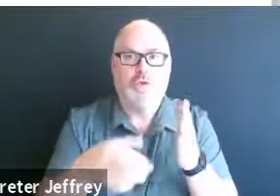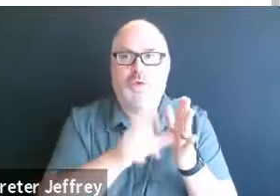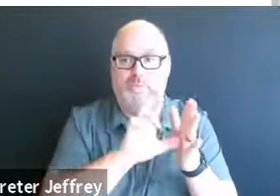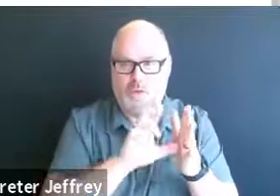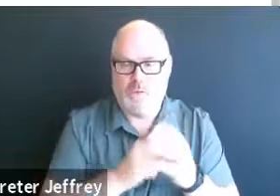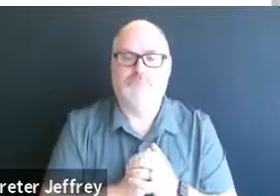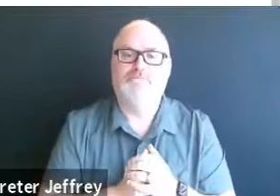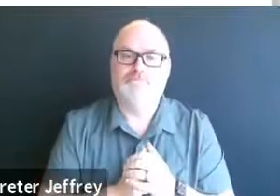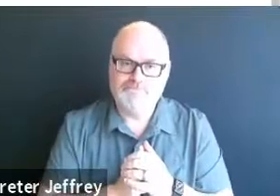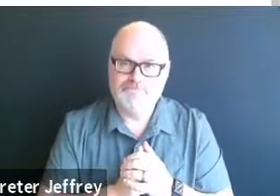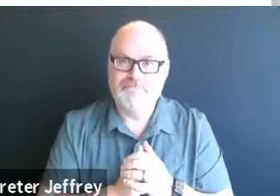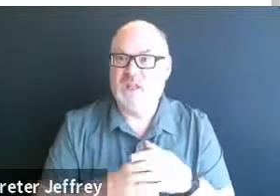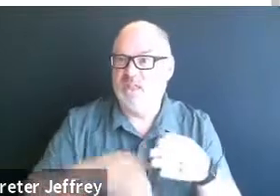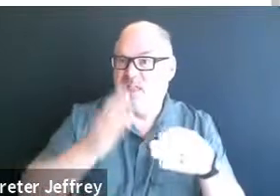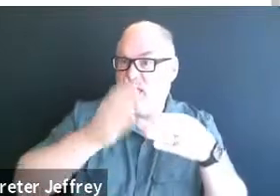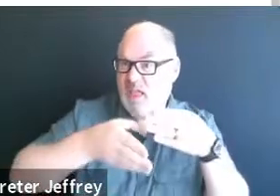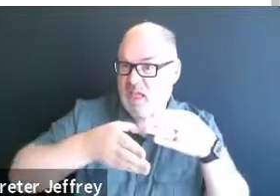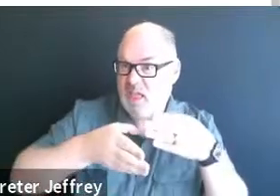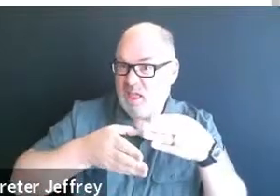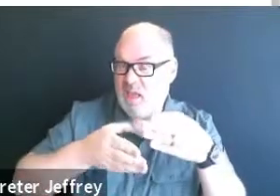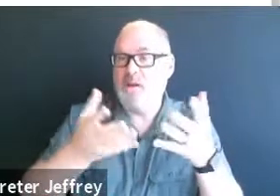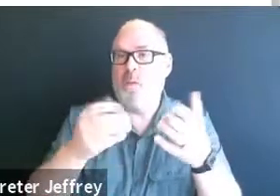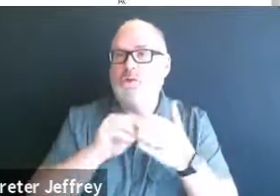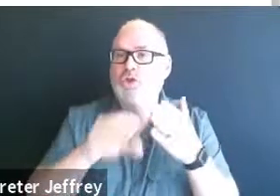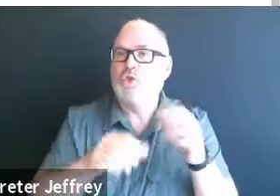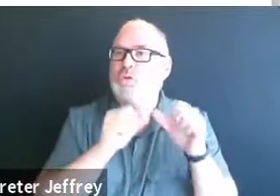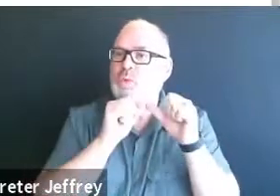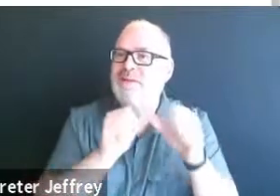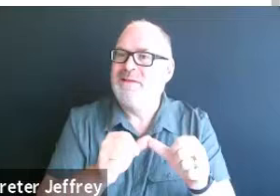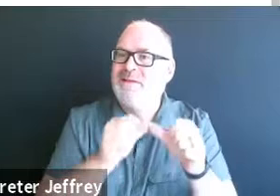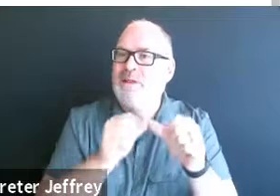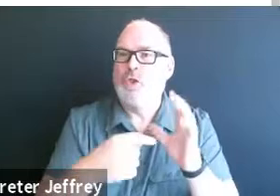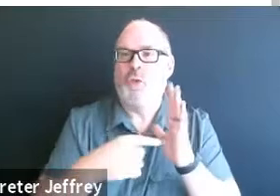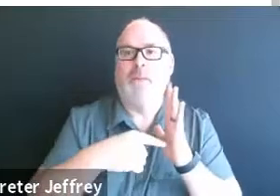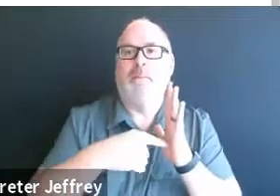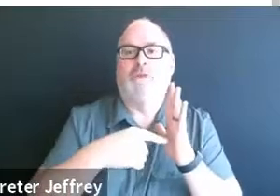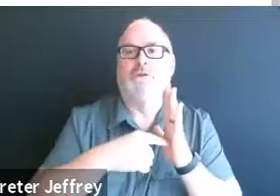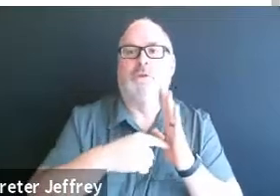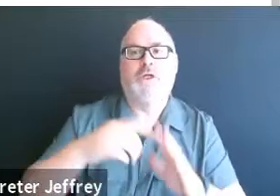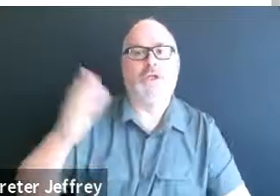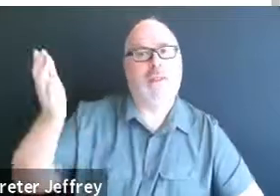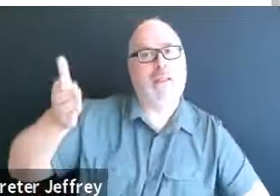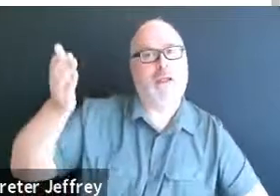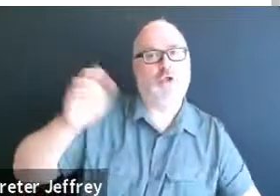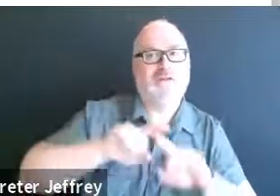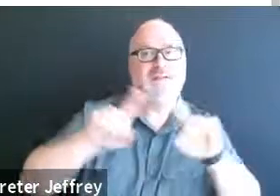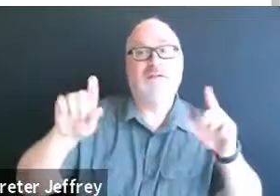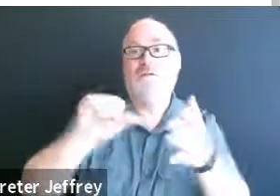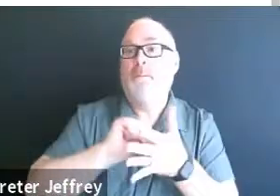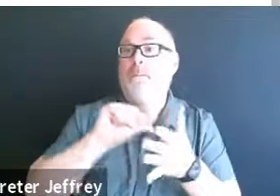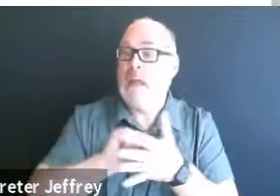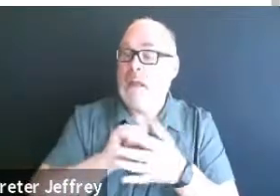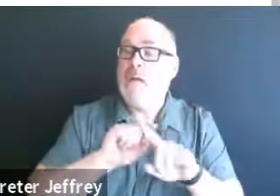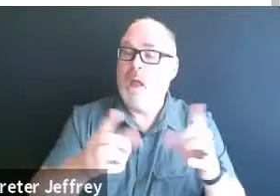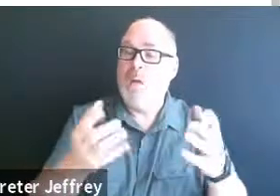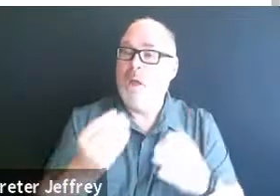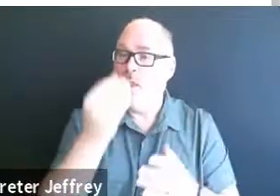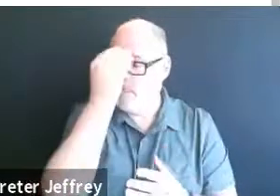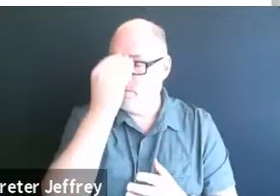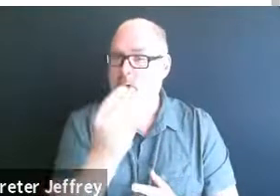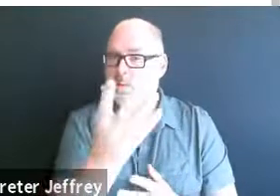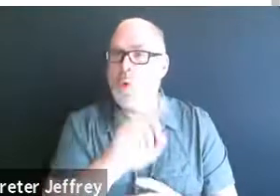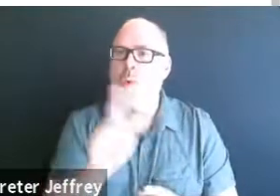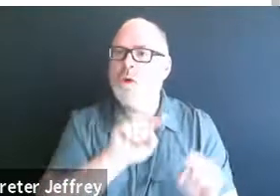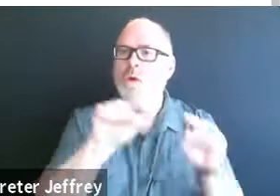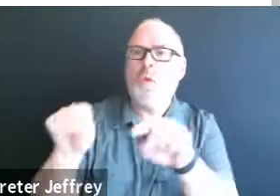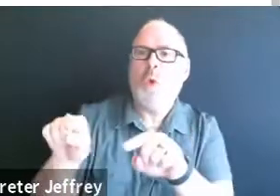And then at the end, I want them to continue to the demonstration lecture. So it's a different page, but I want them to know where I want them to proceed